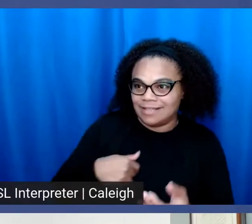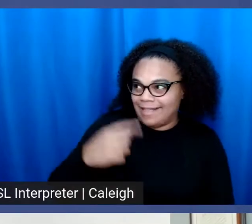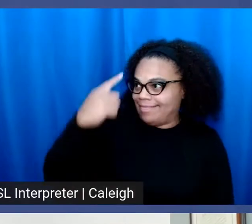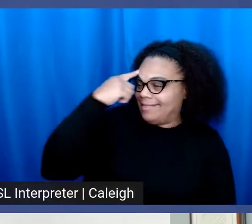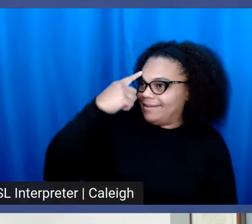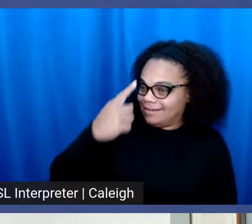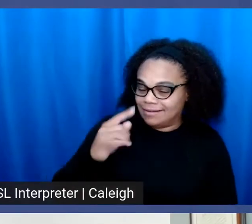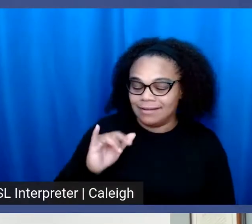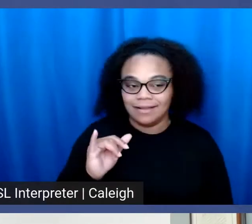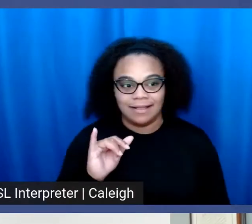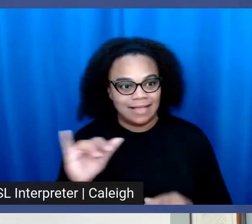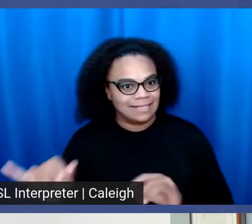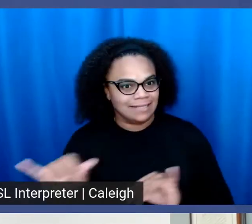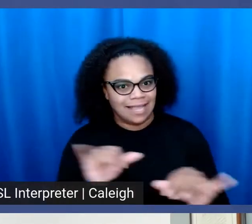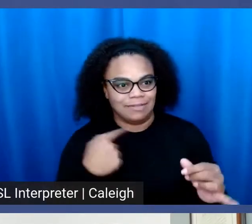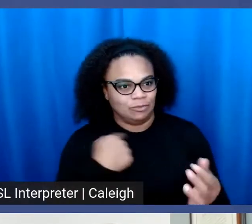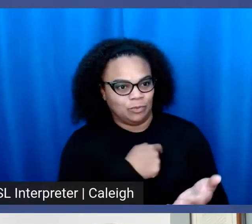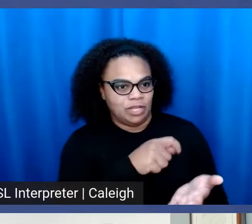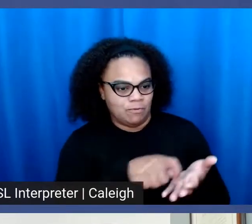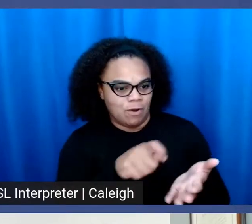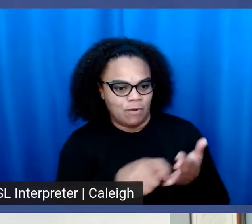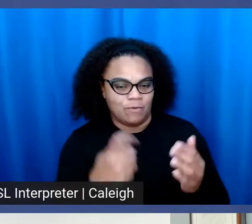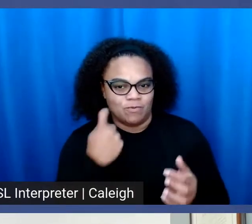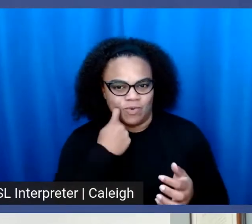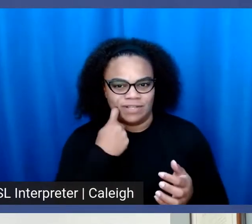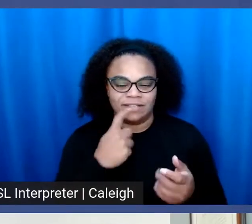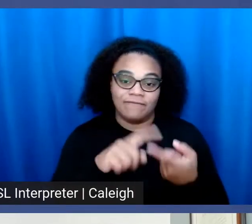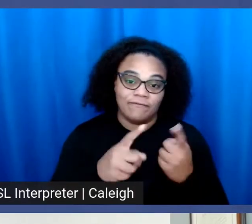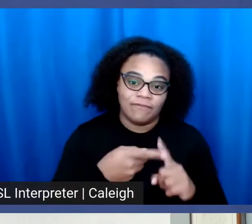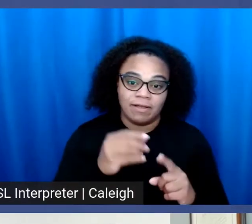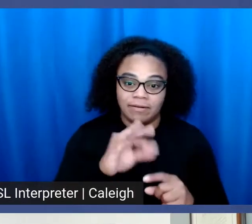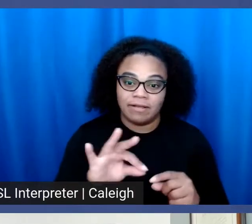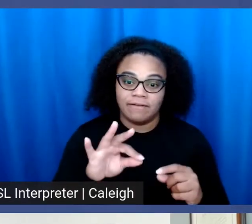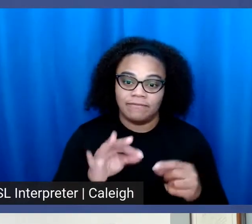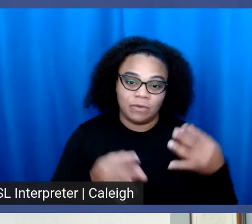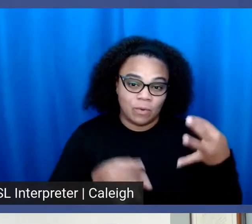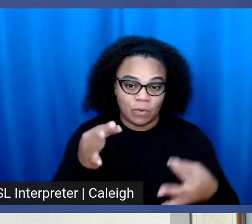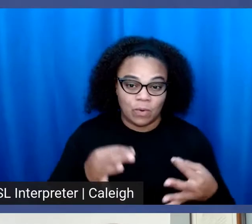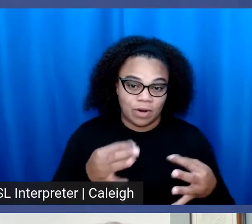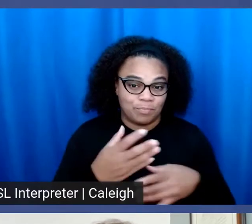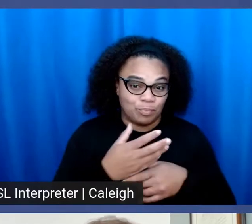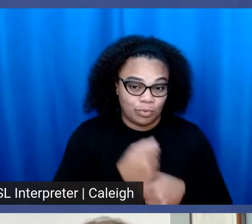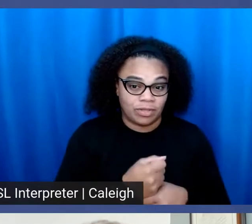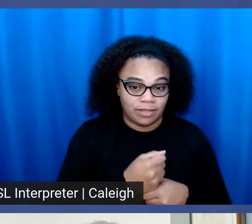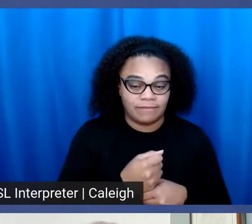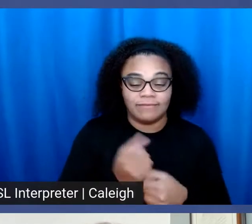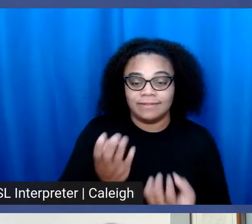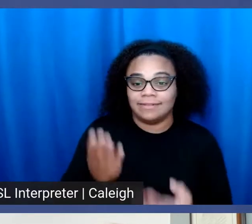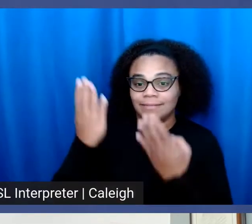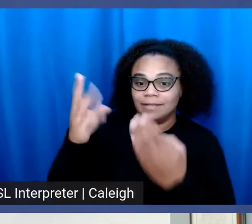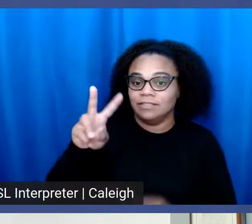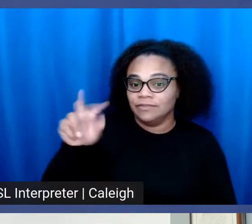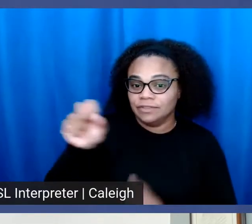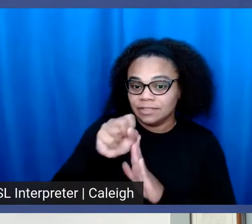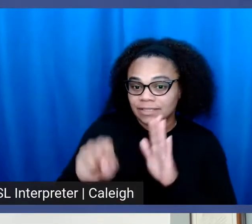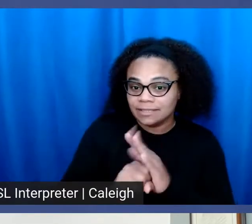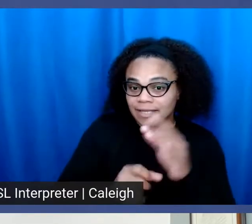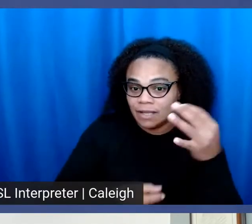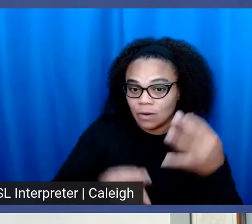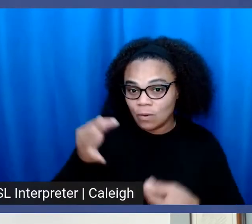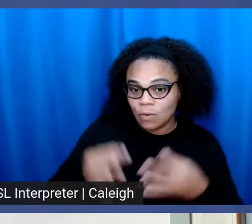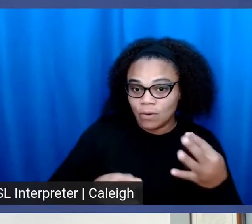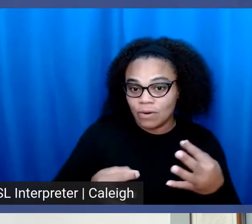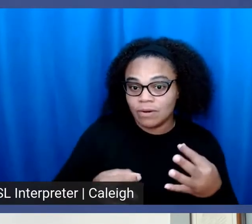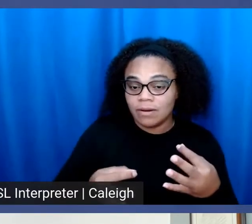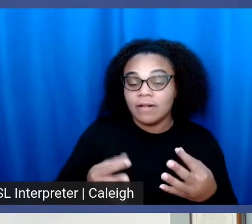in our recent friend of the court brief submitted to Virginia State Court in defense of the right to